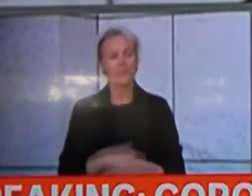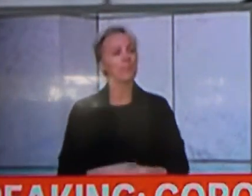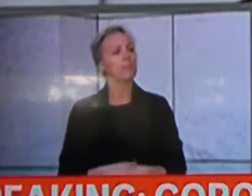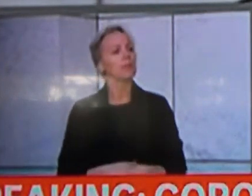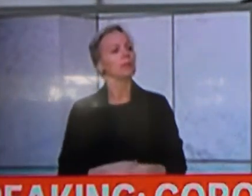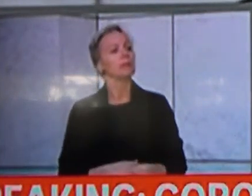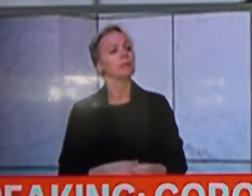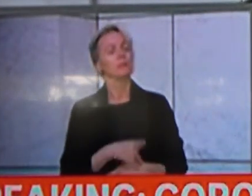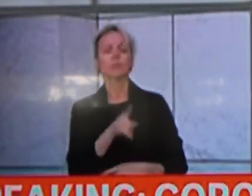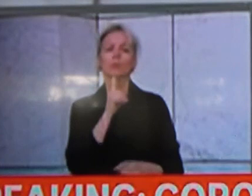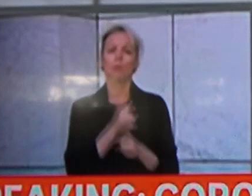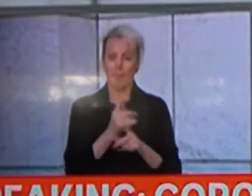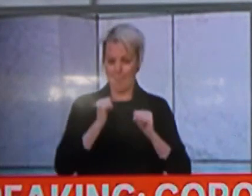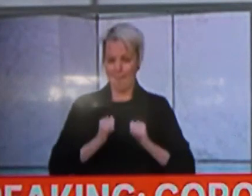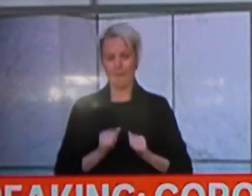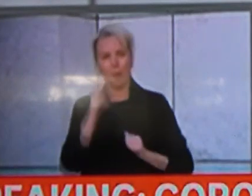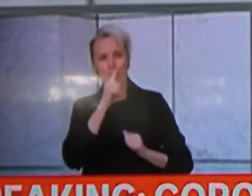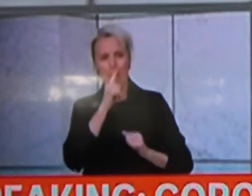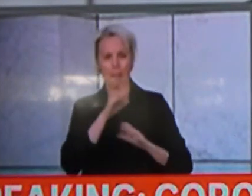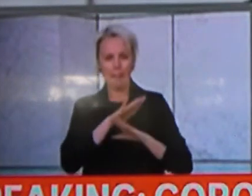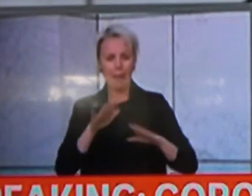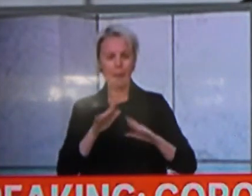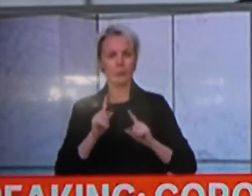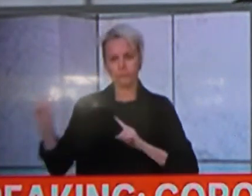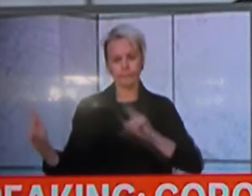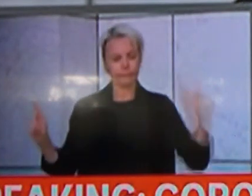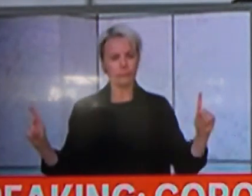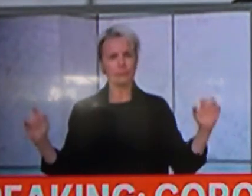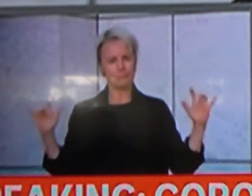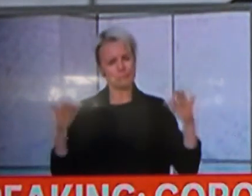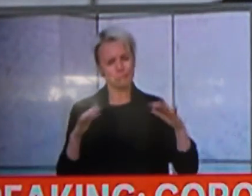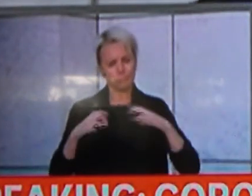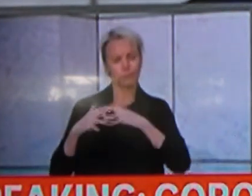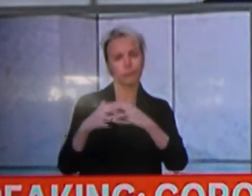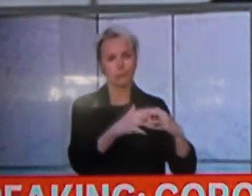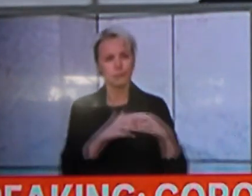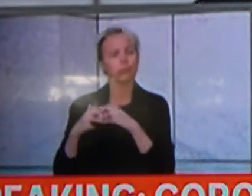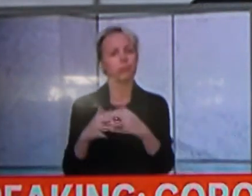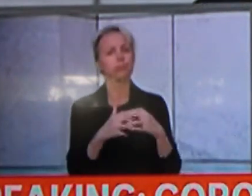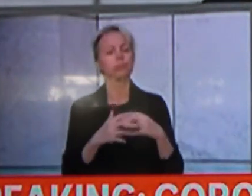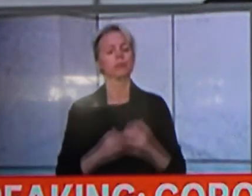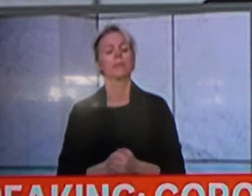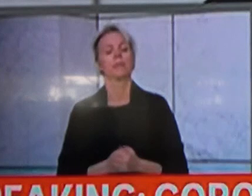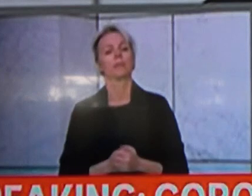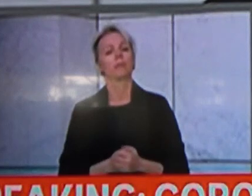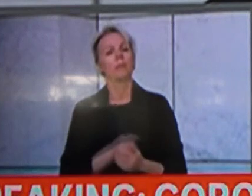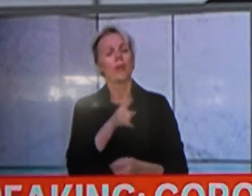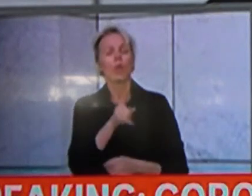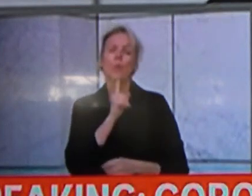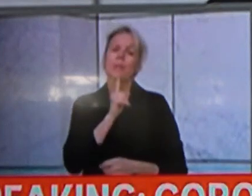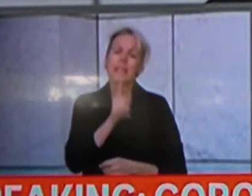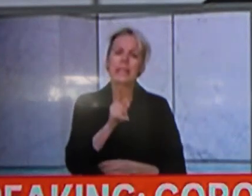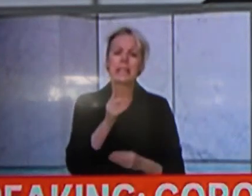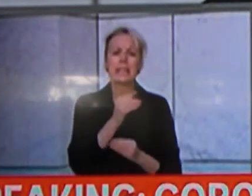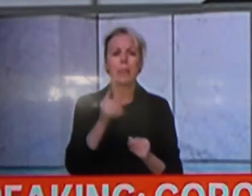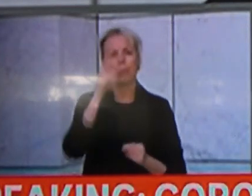behavioural aspects that you've talked about at length, just on some of the tin tax element of this, you've talked about people showing a